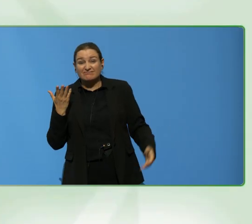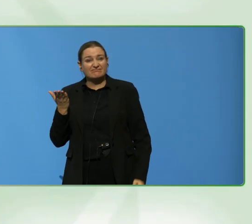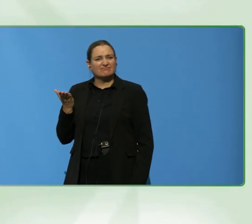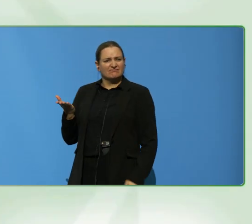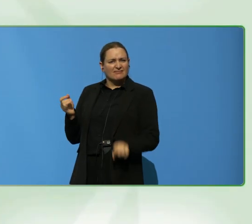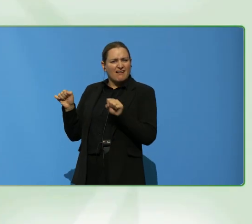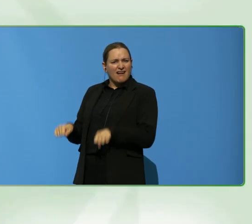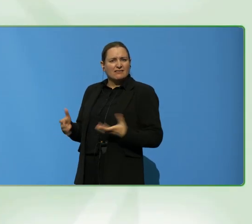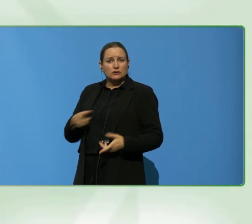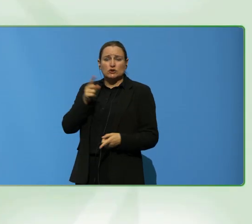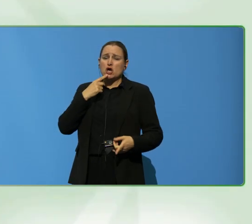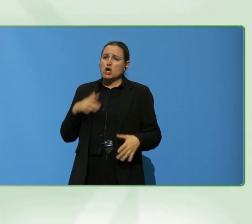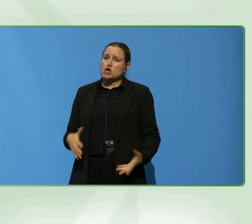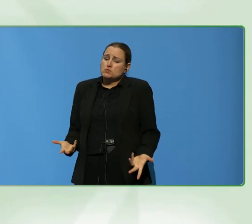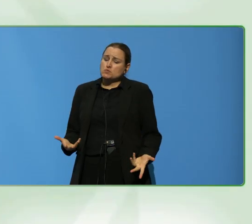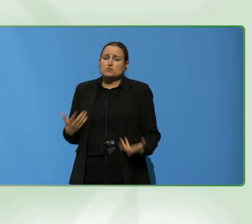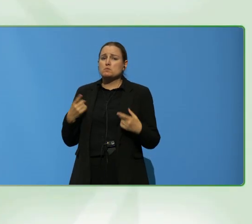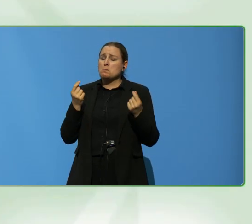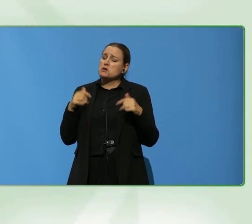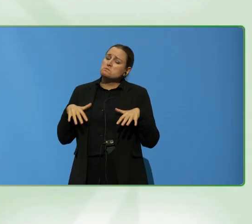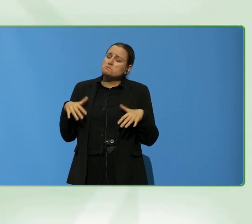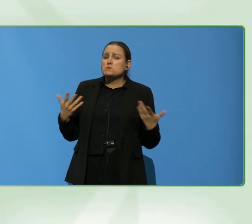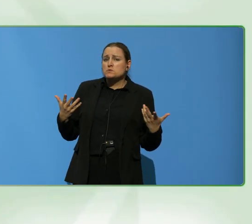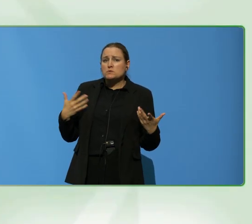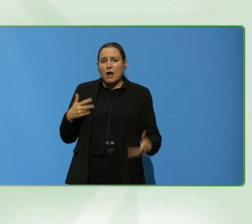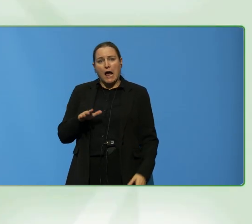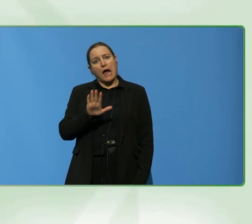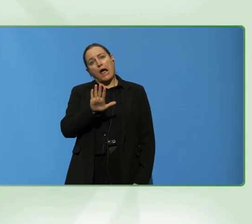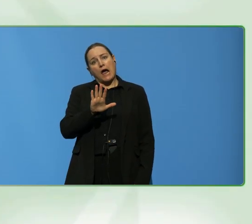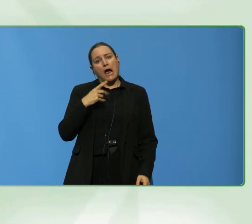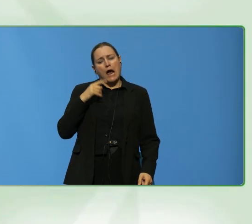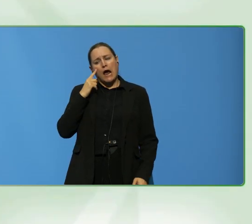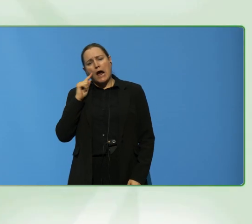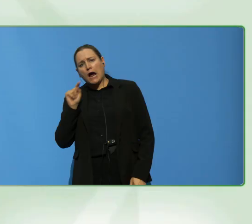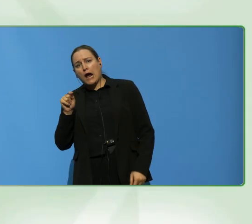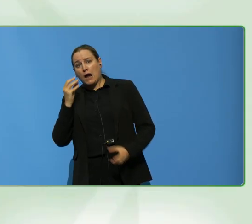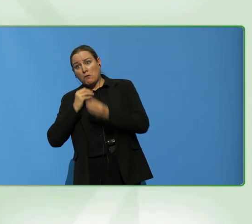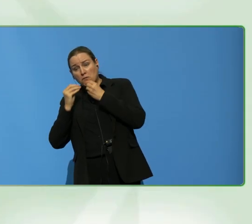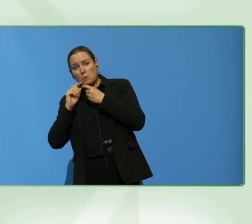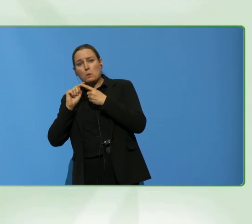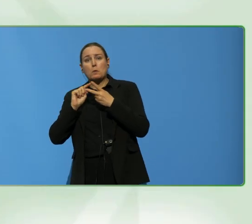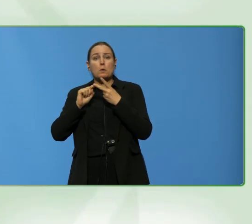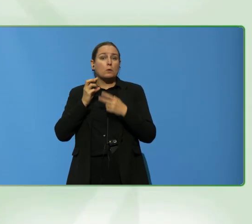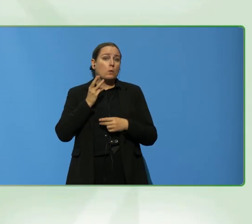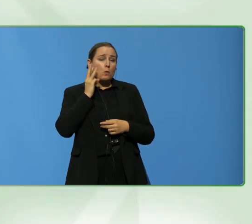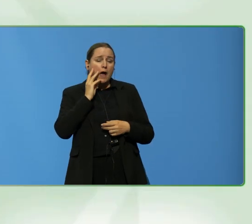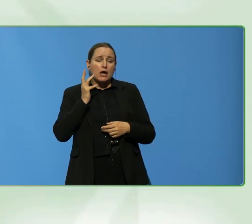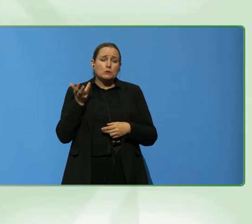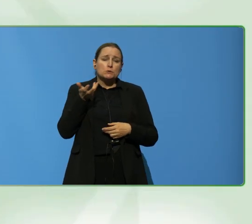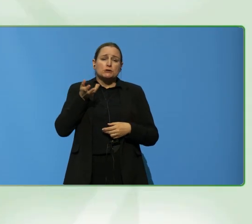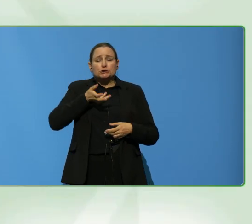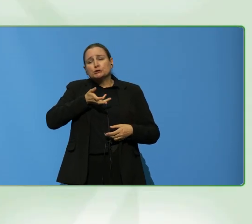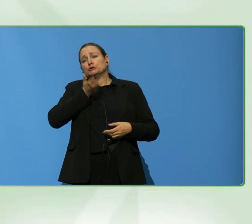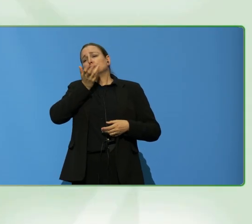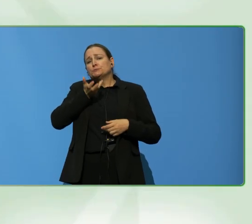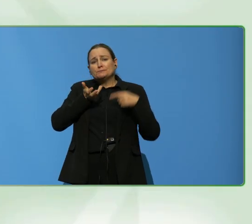don't have the money for it, perhaps ask, how much are you spending on catering? How much are you spending on white wine, on red wine? And is